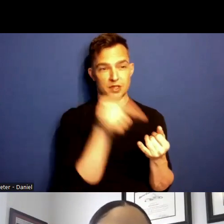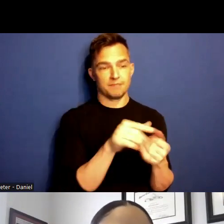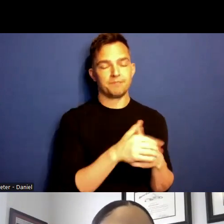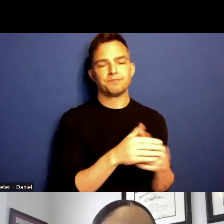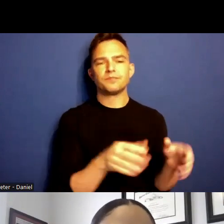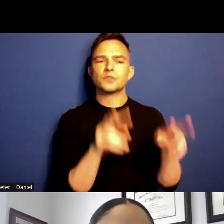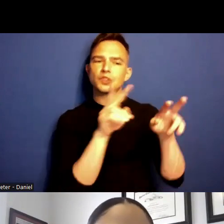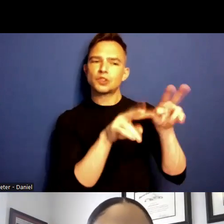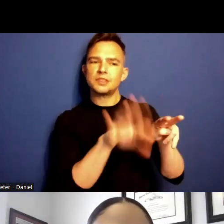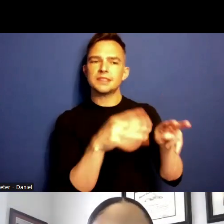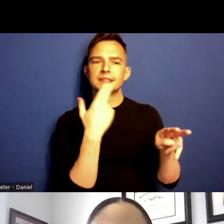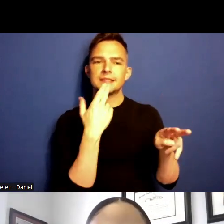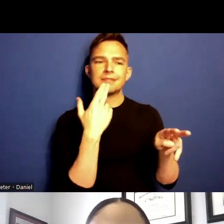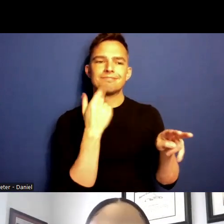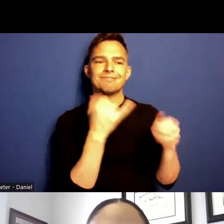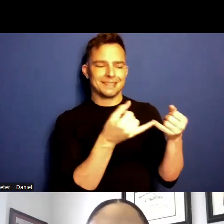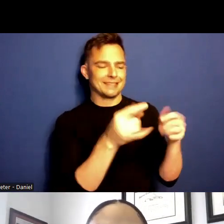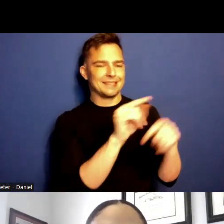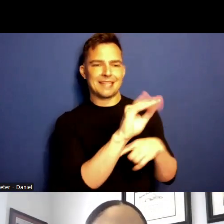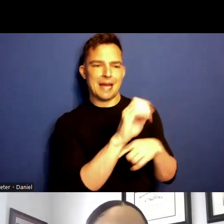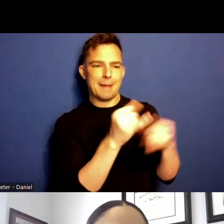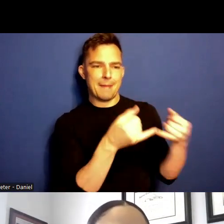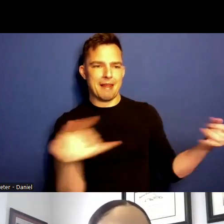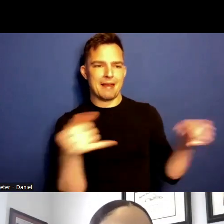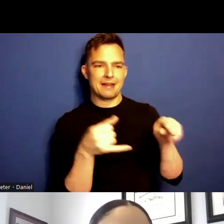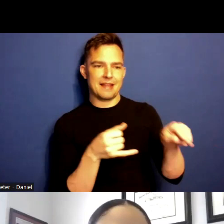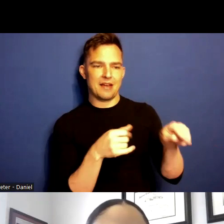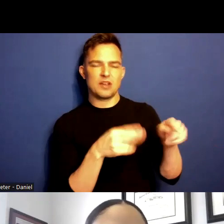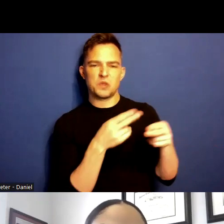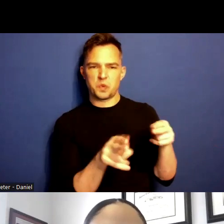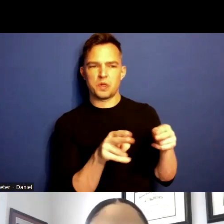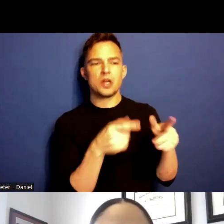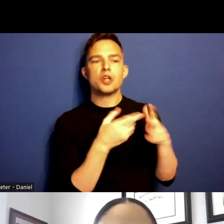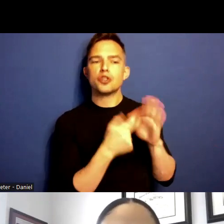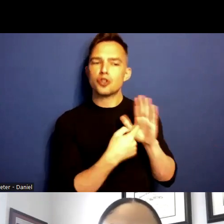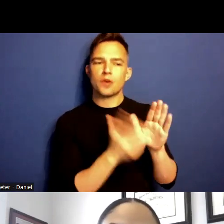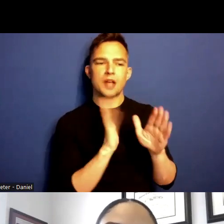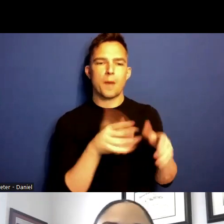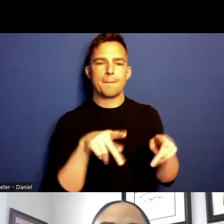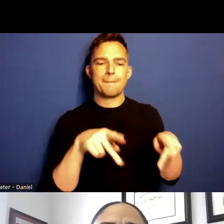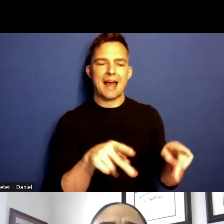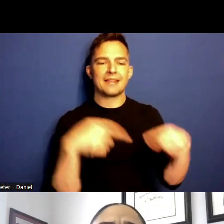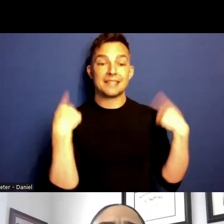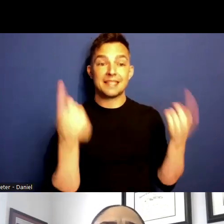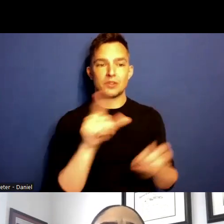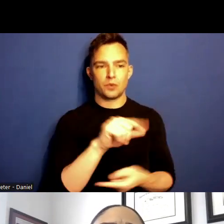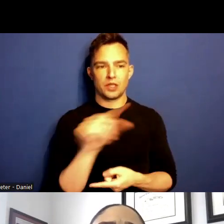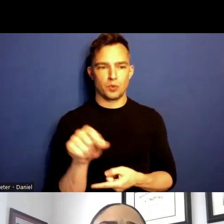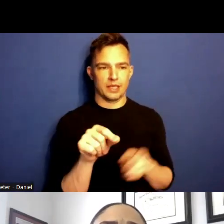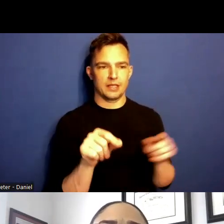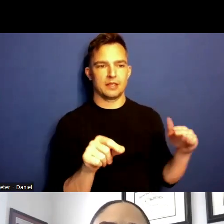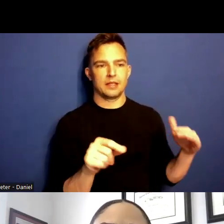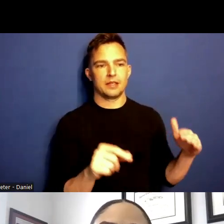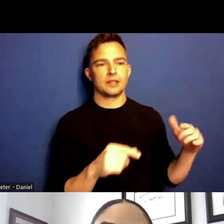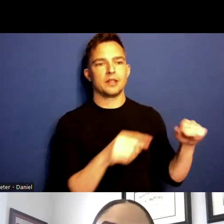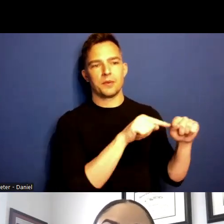look at this little timeline here. It shows sort of our path since 2020. And a number of